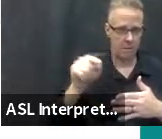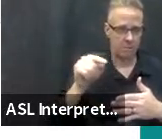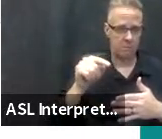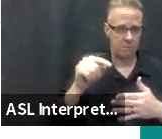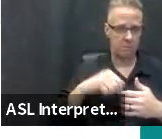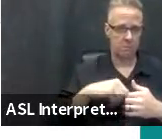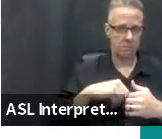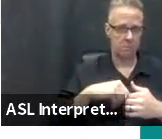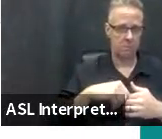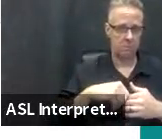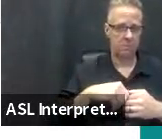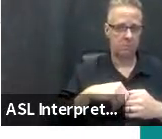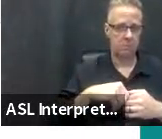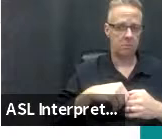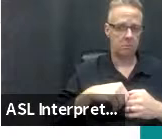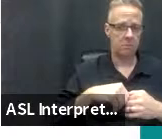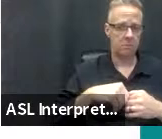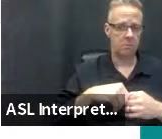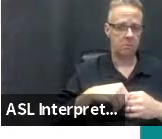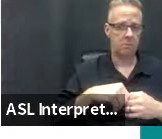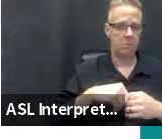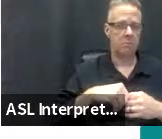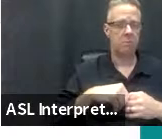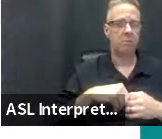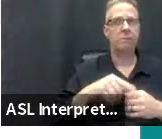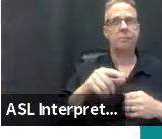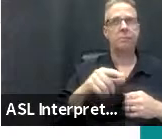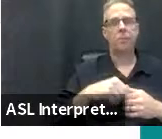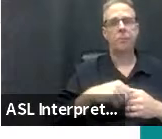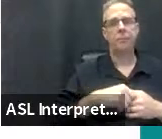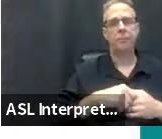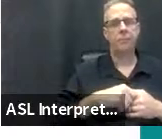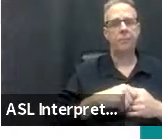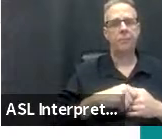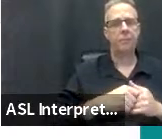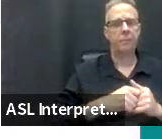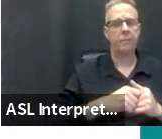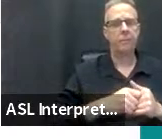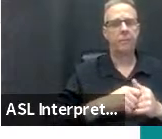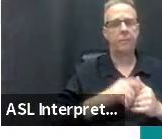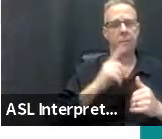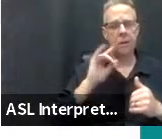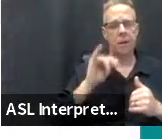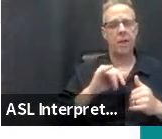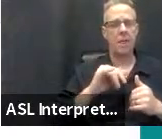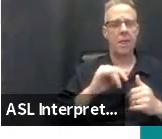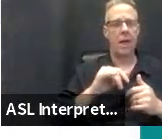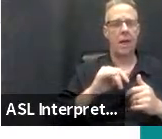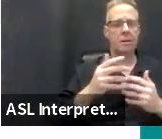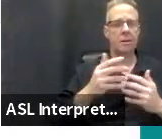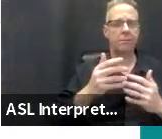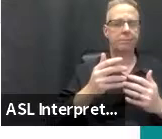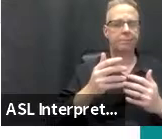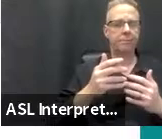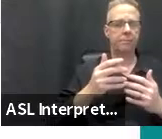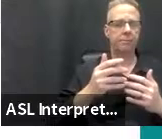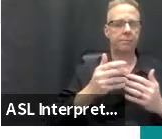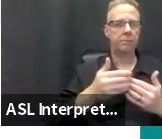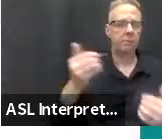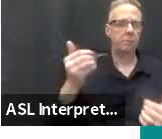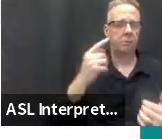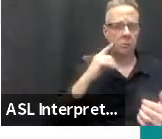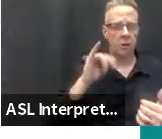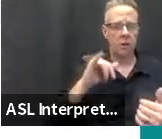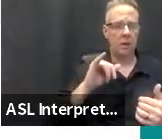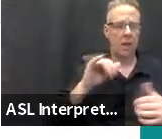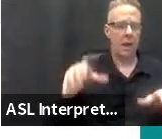Yeah, I think that's what's Is that under the capture it? isolation of the active transportation. path. Yeah. Marion, did I